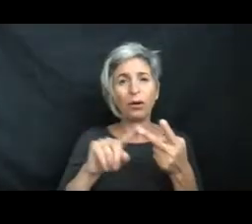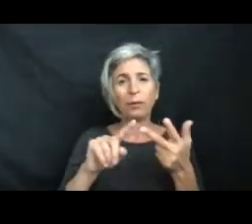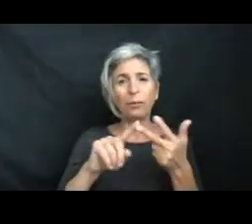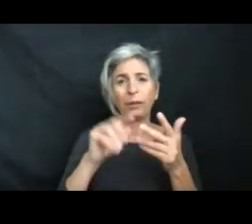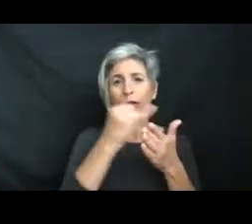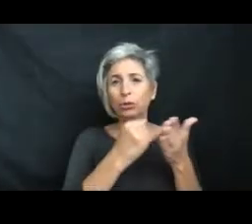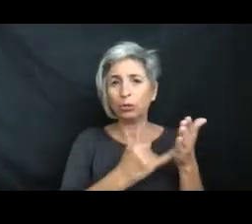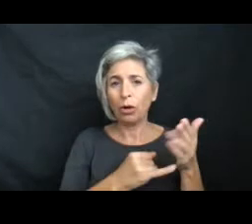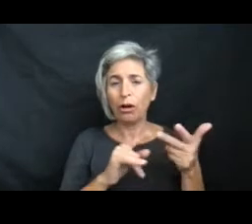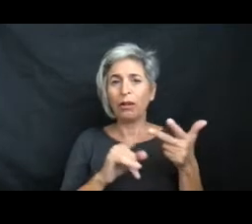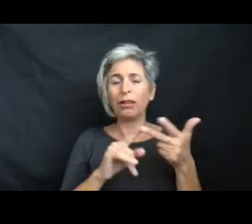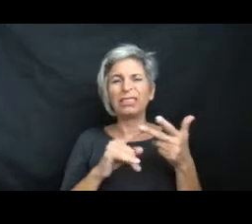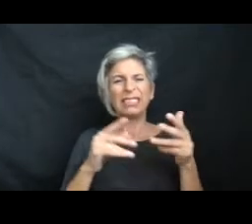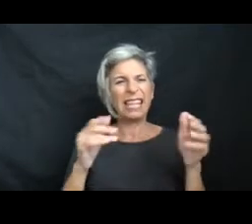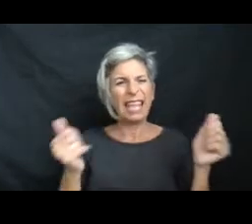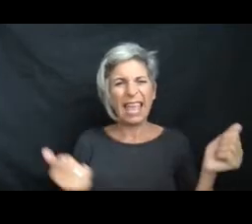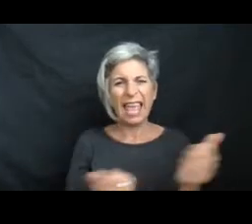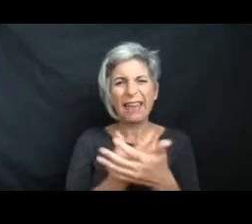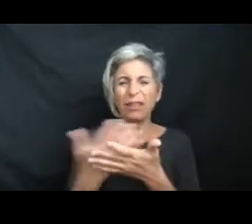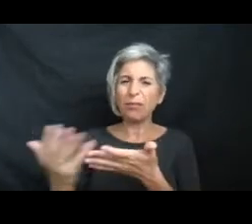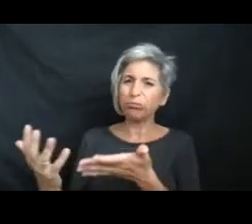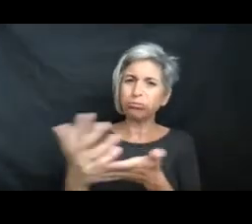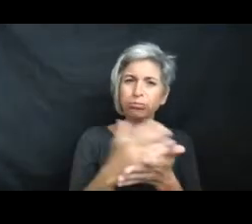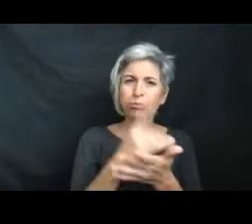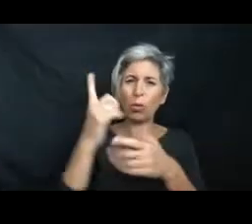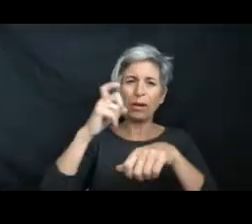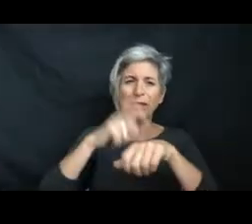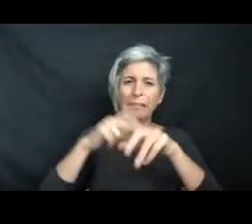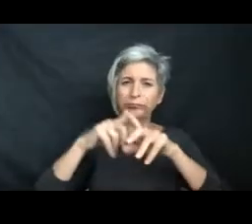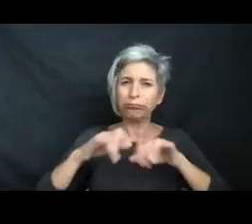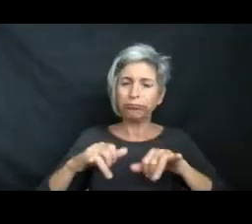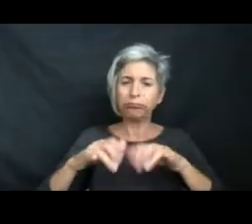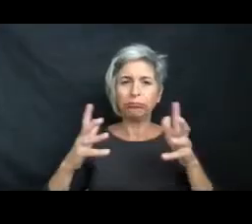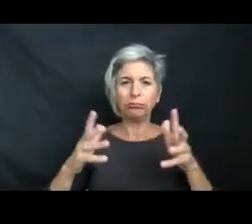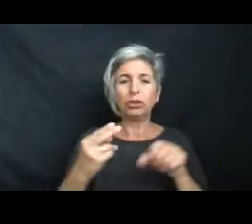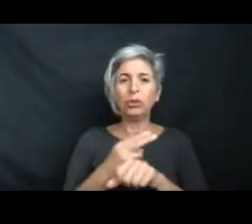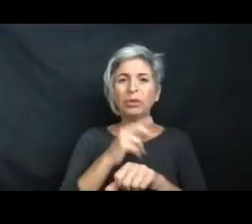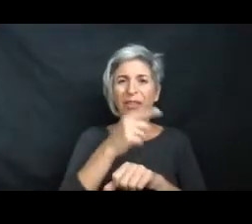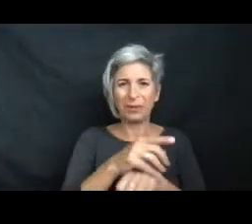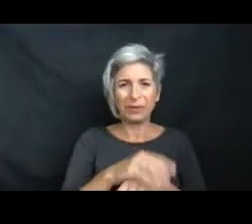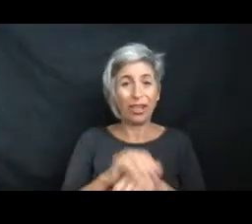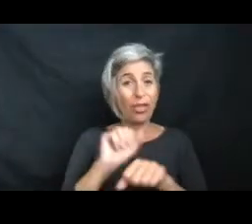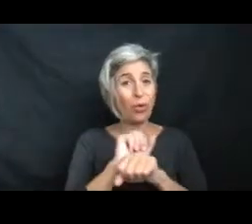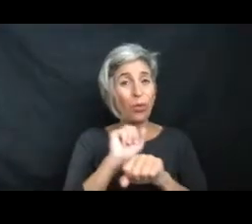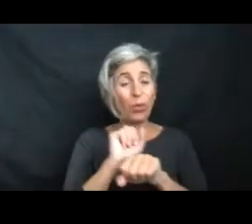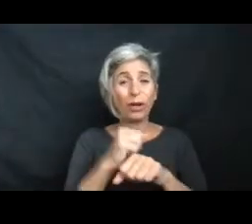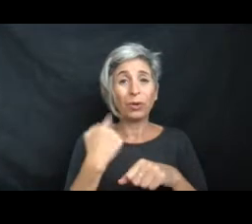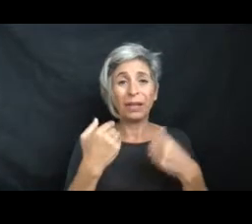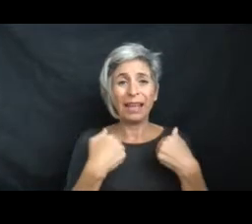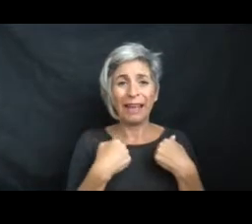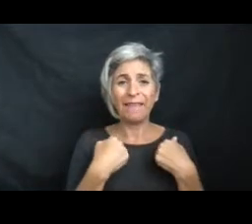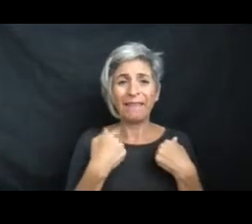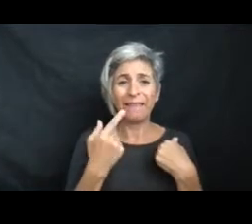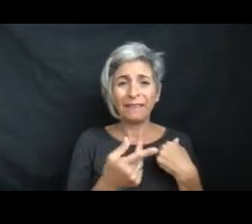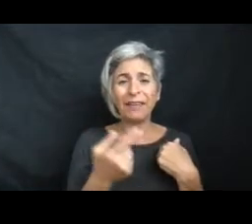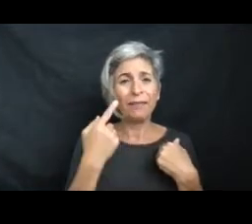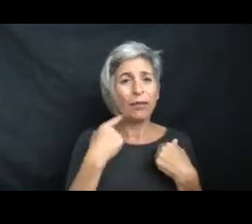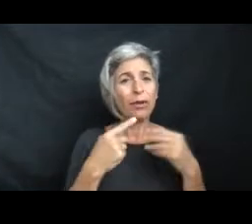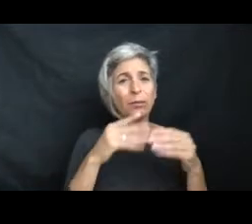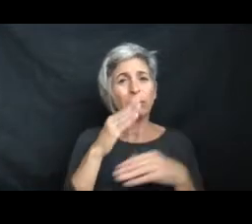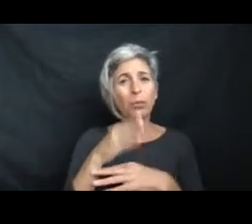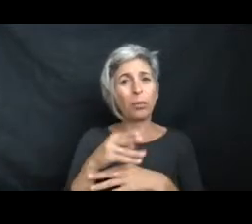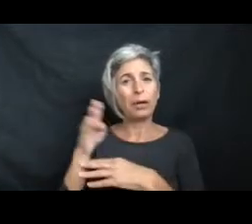affidavits. Bring it all in at one time using those tiles. So what we have in this phase of the project for the city of Boynton Beach